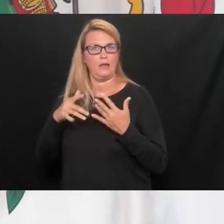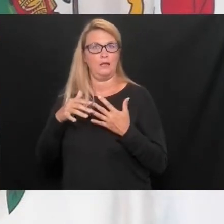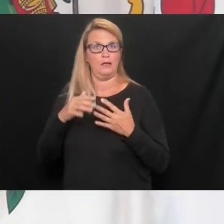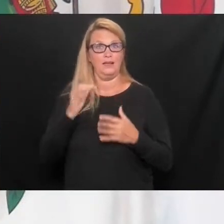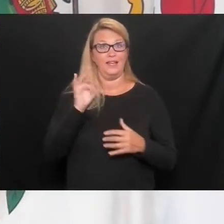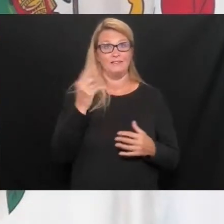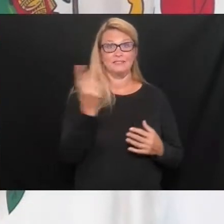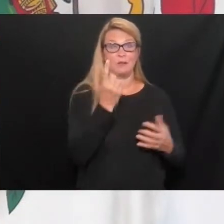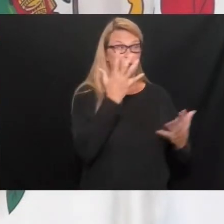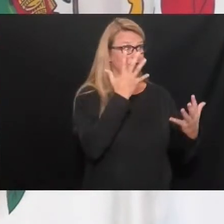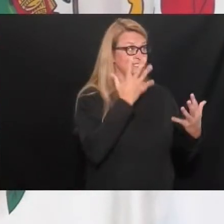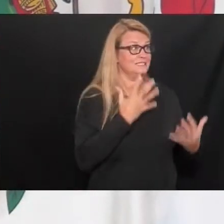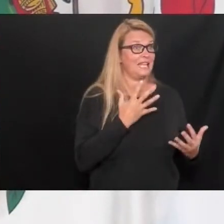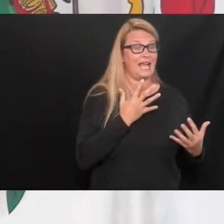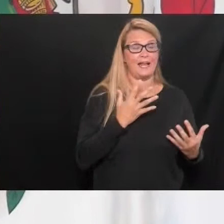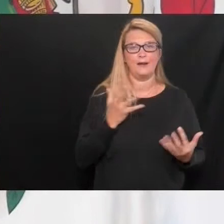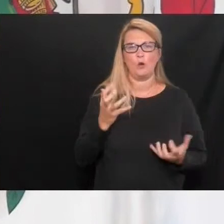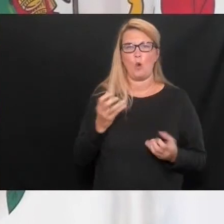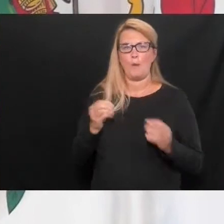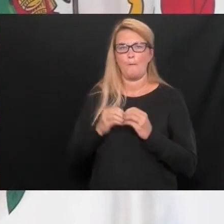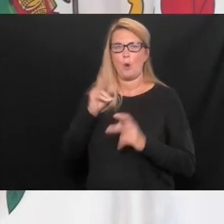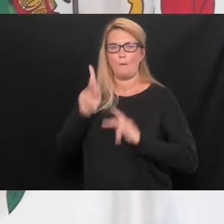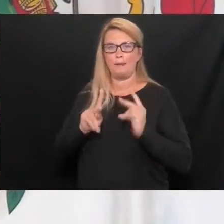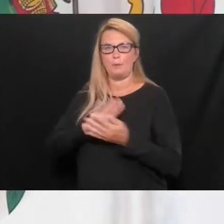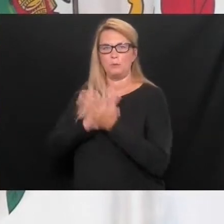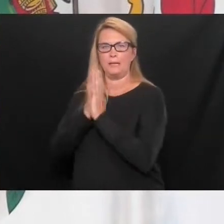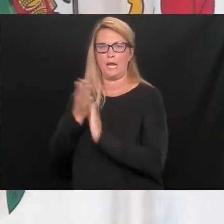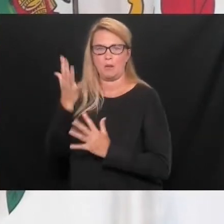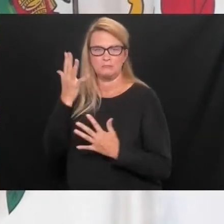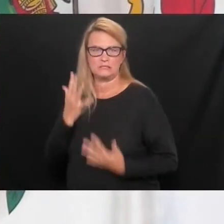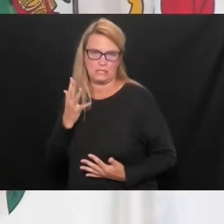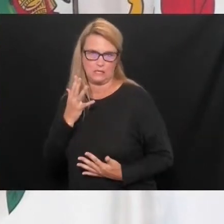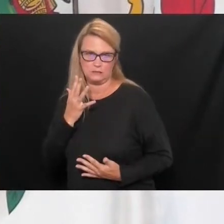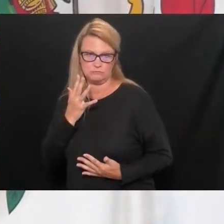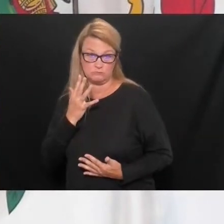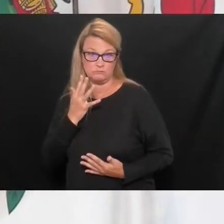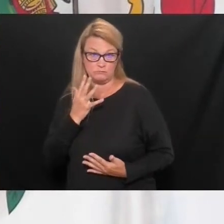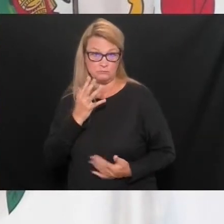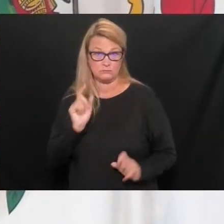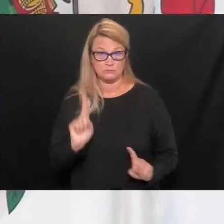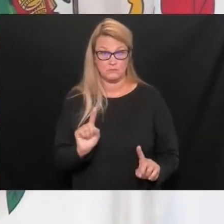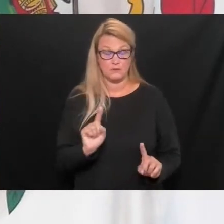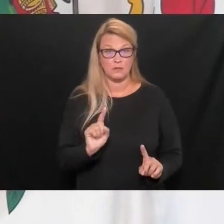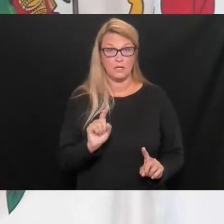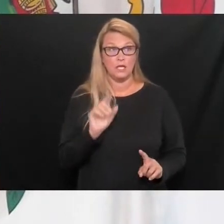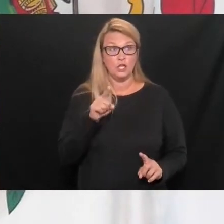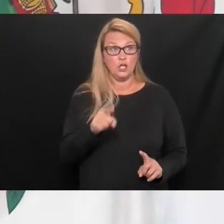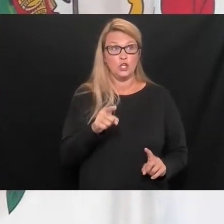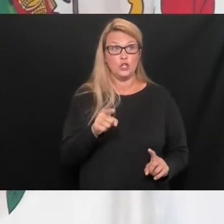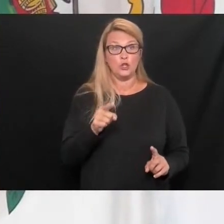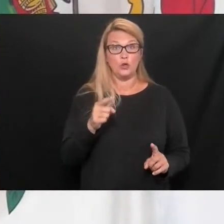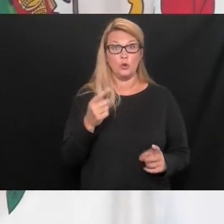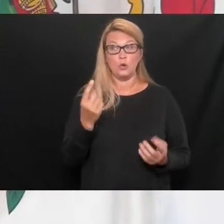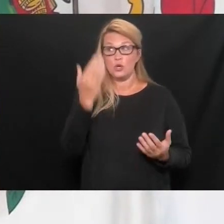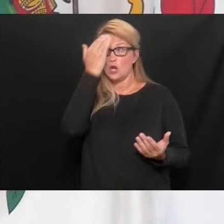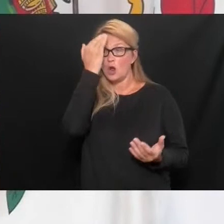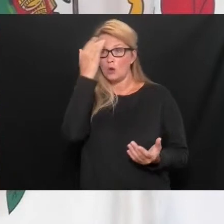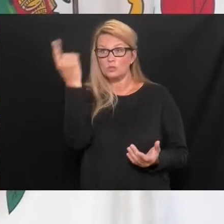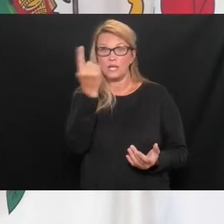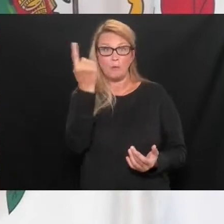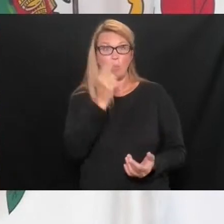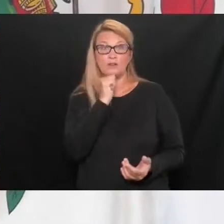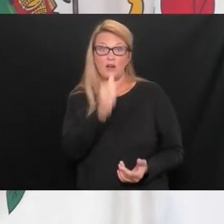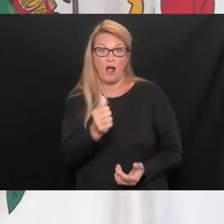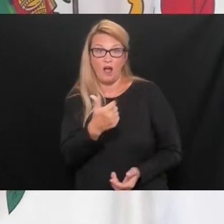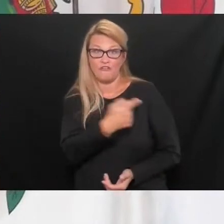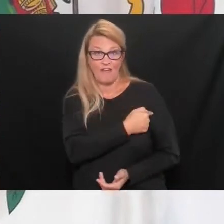And if you have someone out there that's not vaccinated, I'll promise you in many ways,